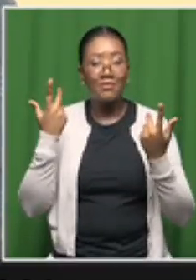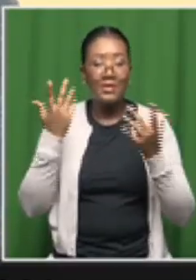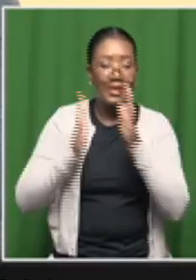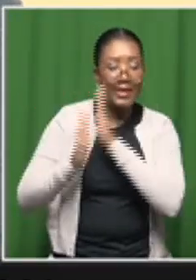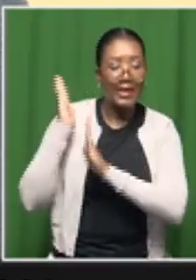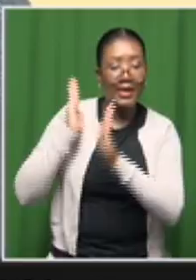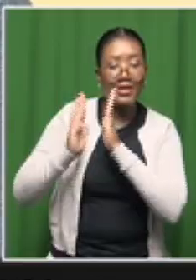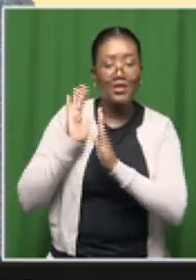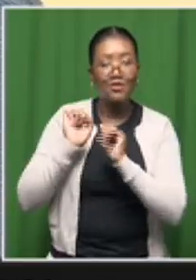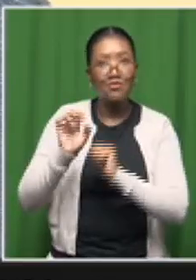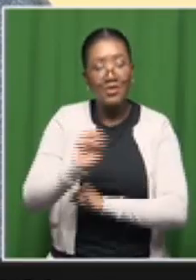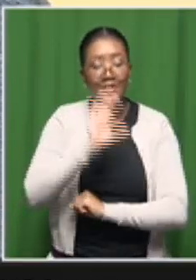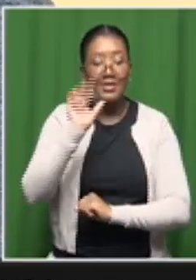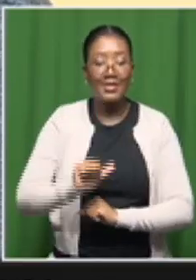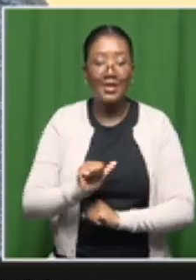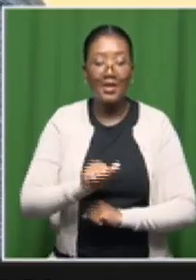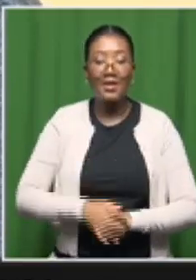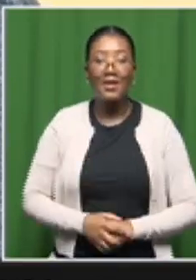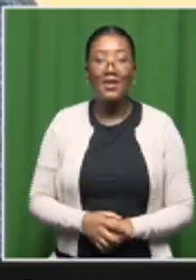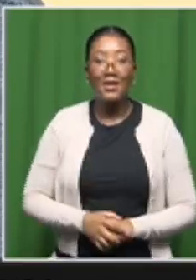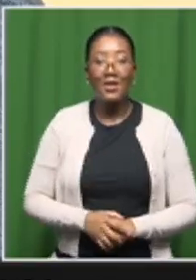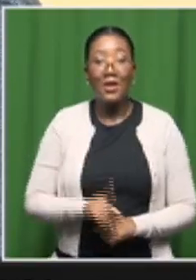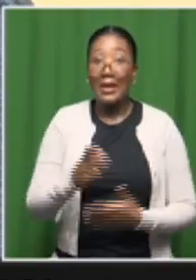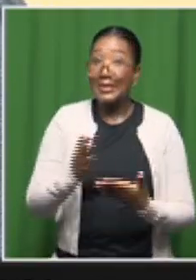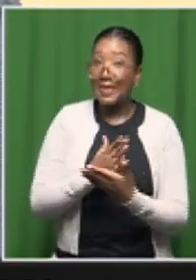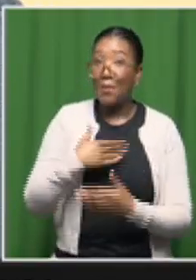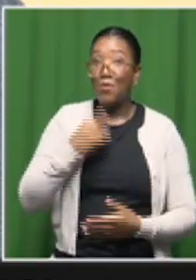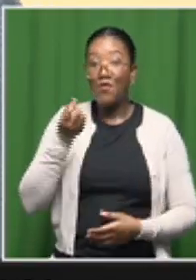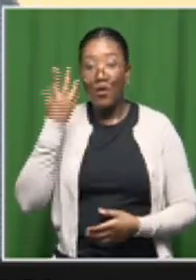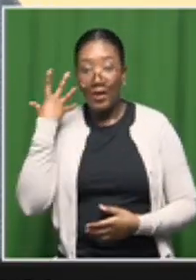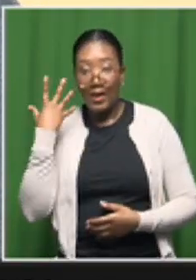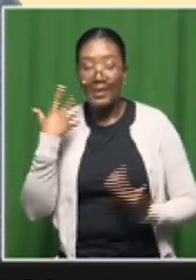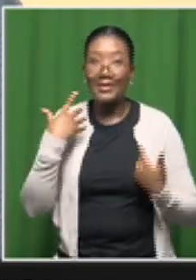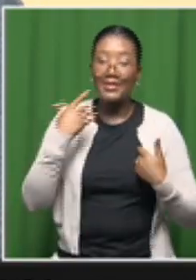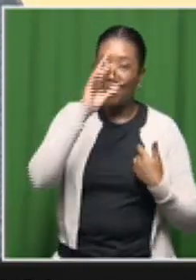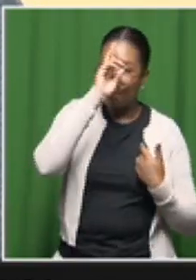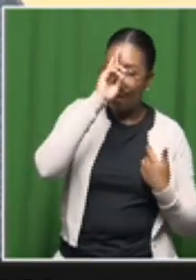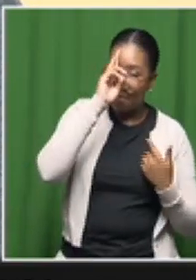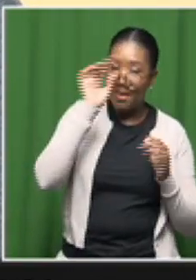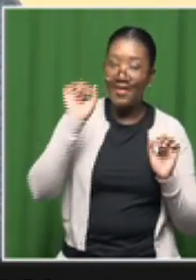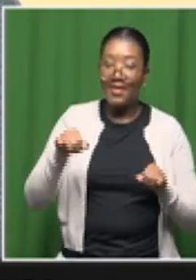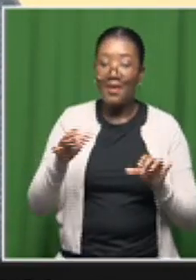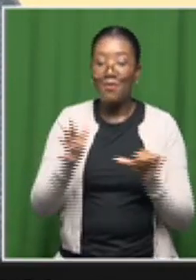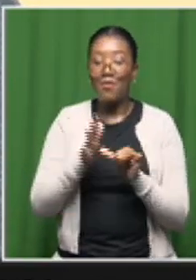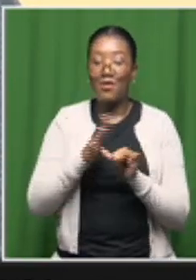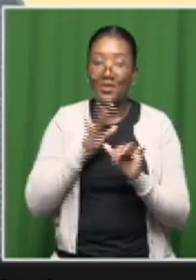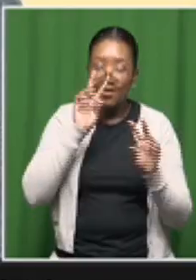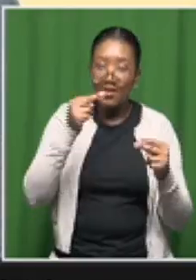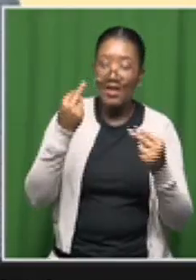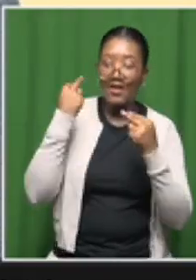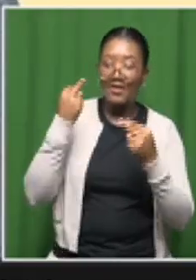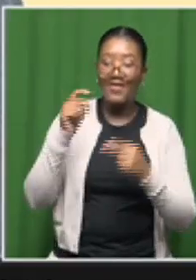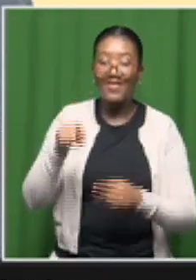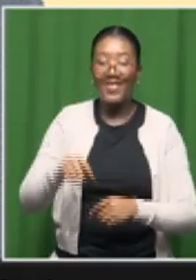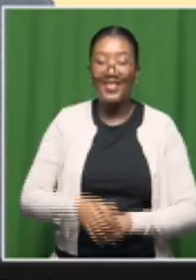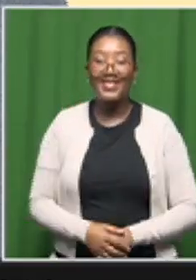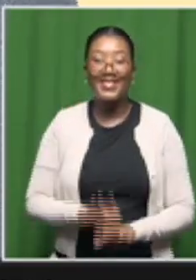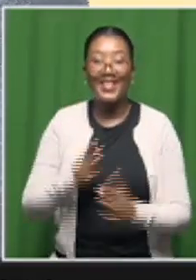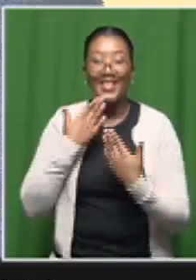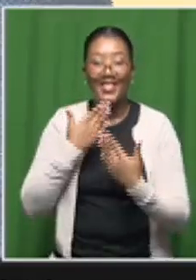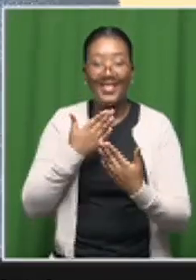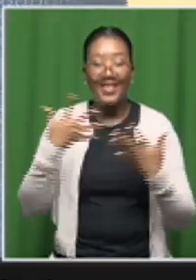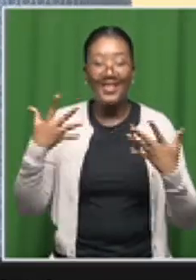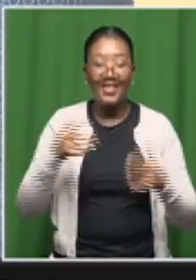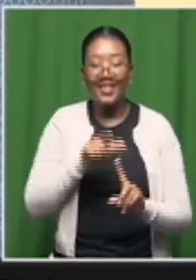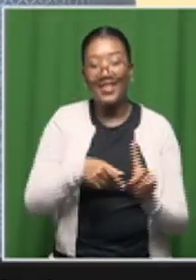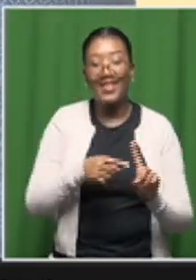history. Because we sometimes forget some stuff, we remember stuff, but it's important that we reflect on our past. Thank you very much, Calvin, for that, and